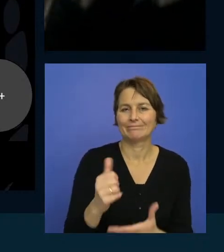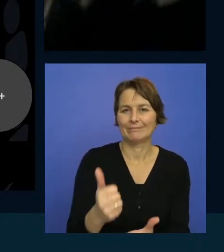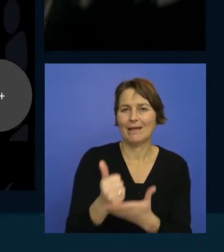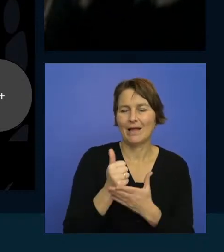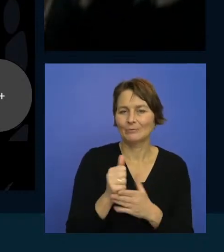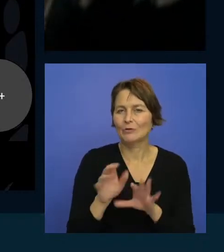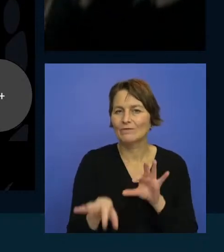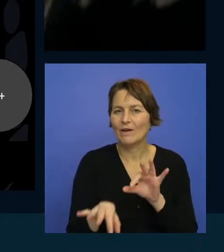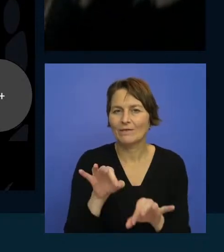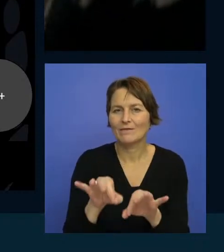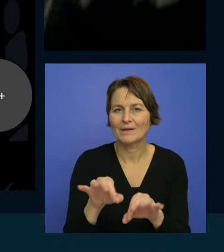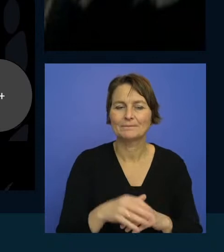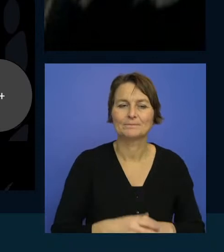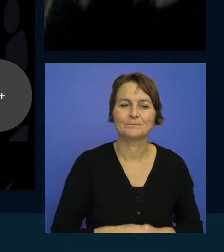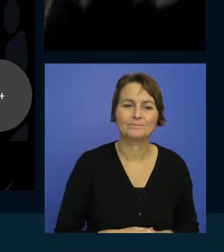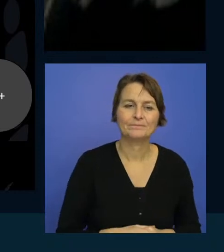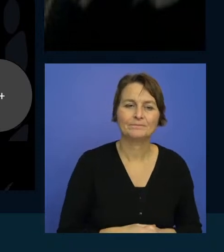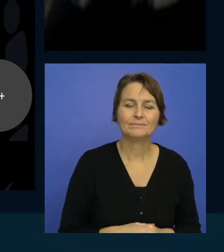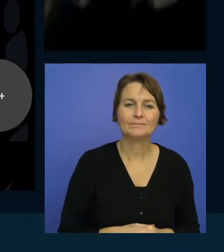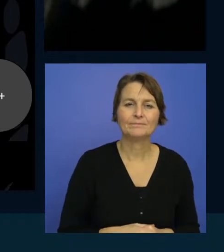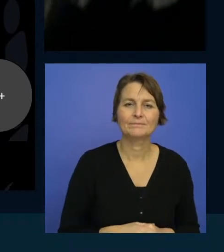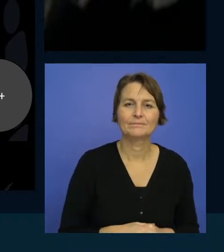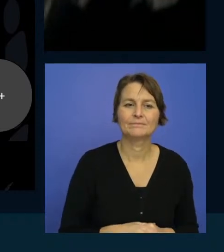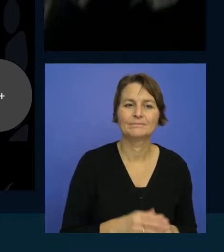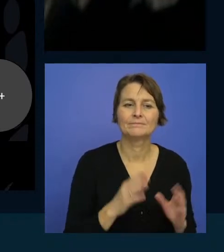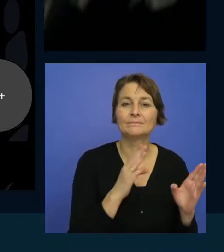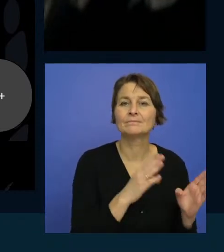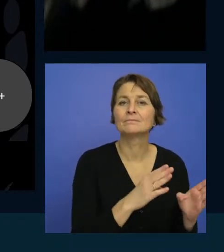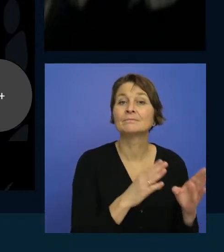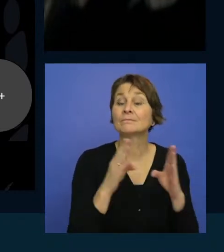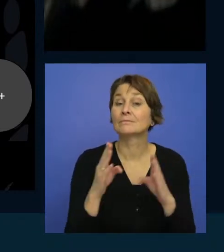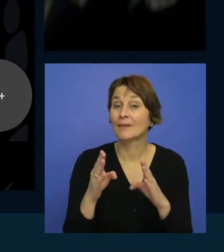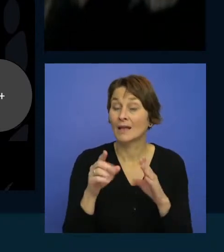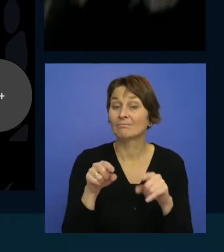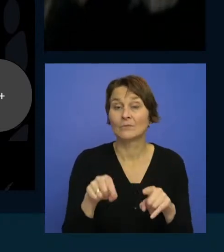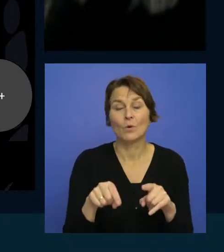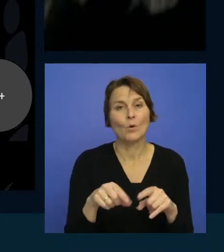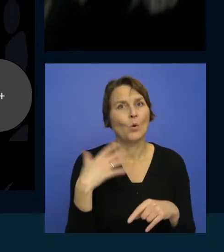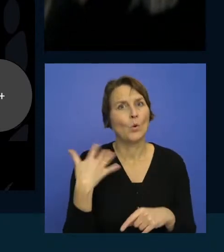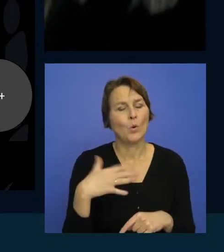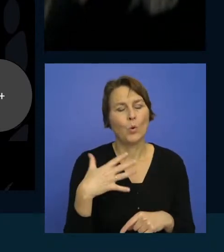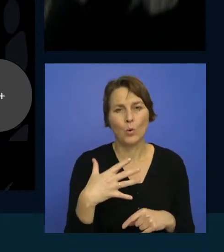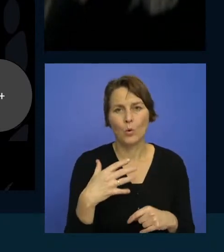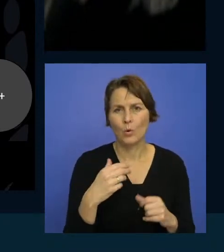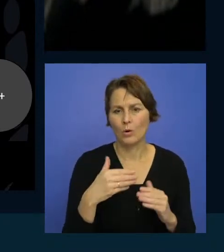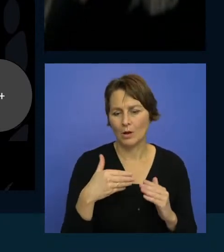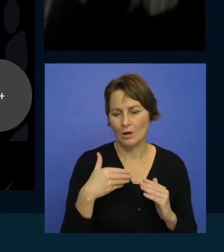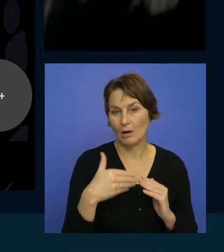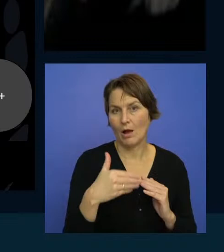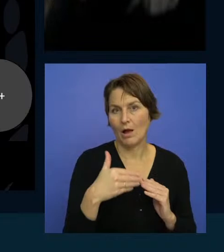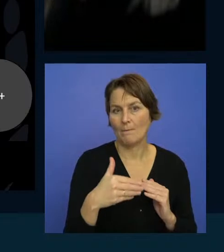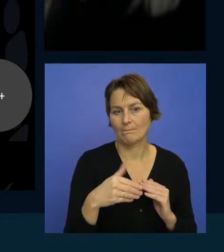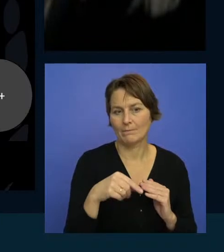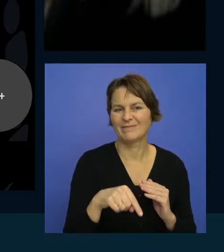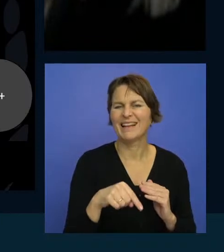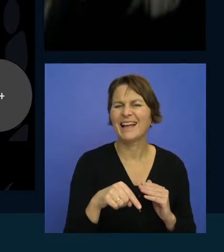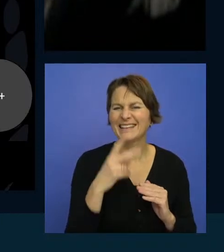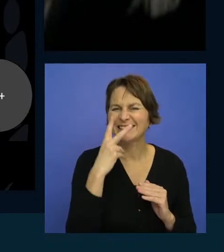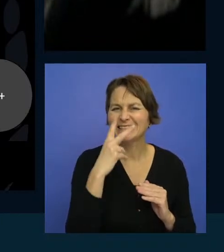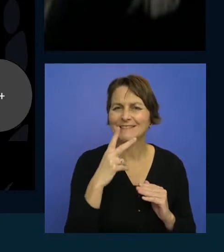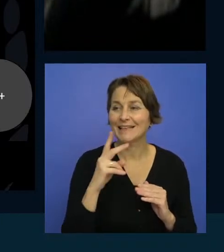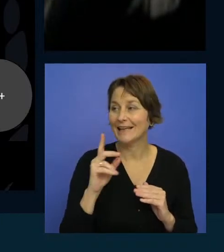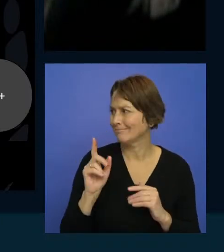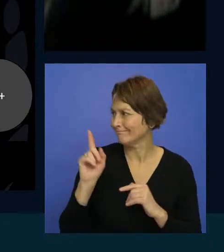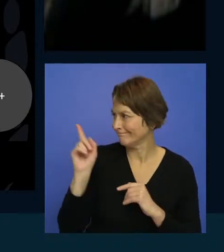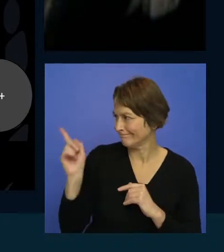And then there is also, of course, some really, really interesting things coming. That's the gray bubbles in